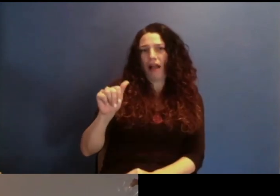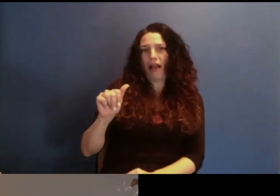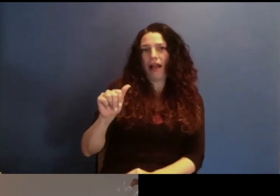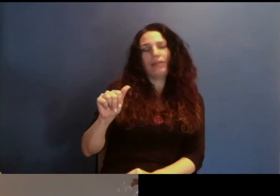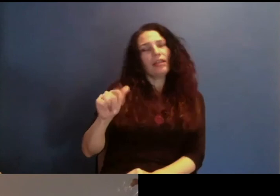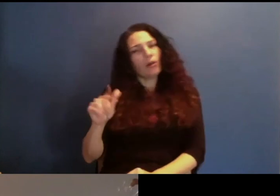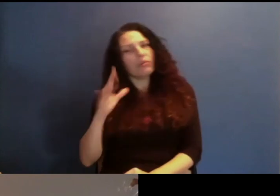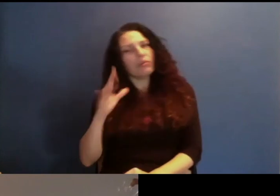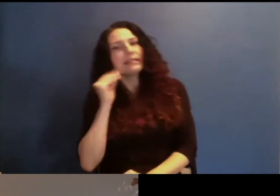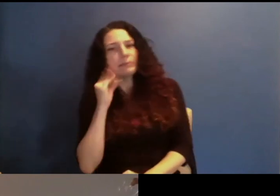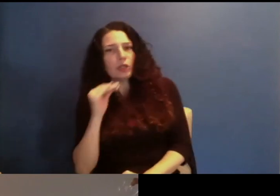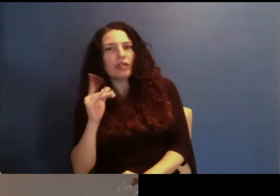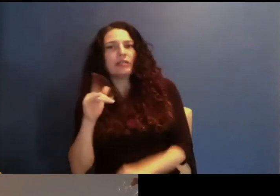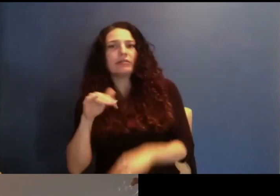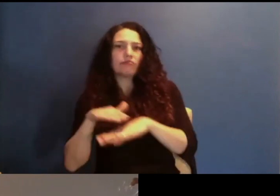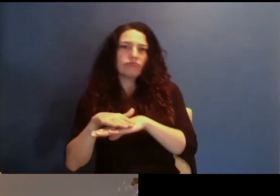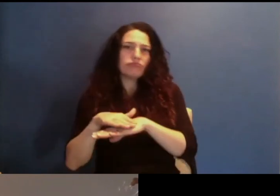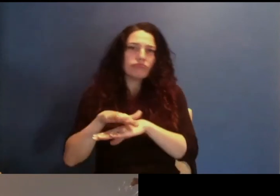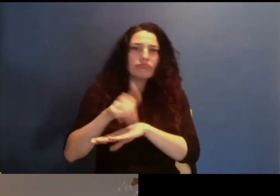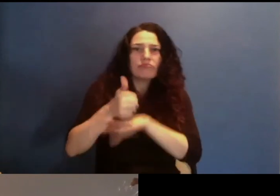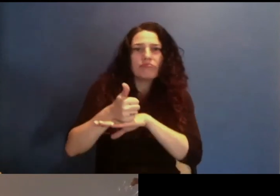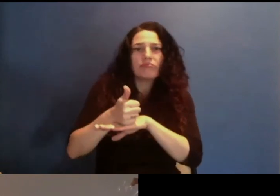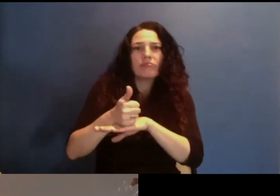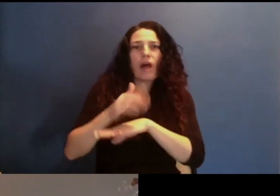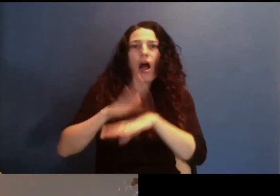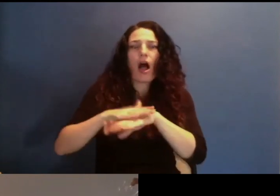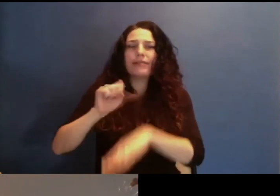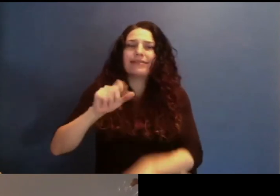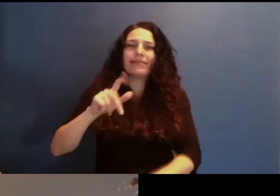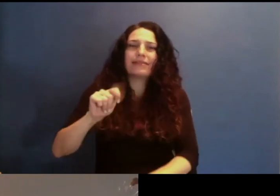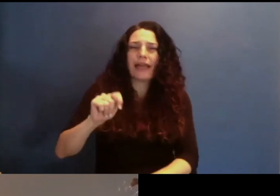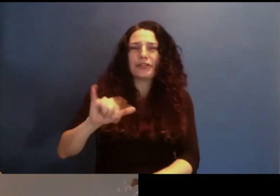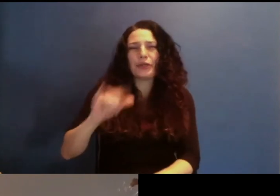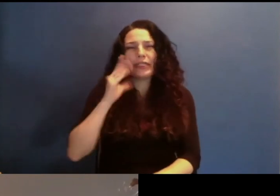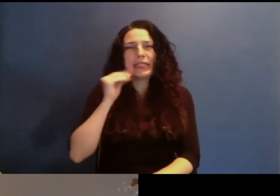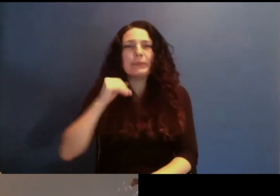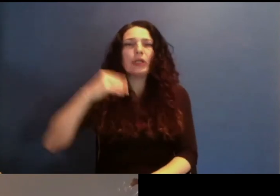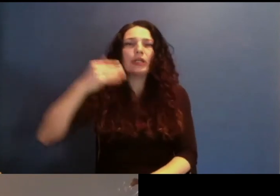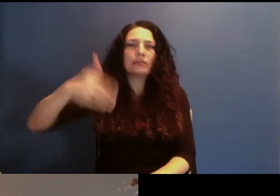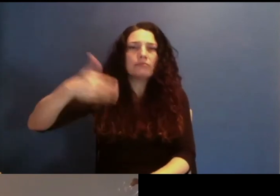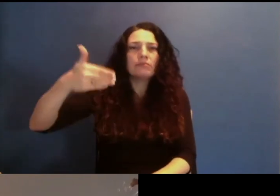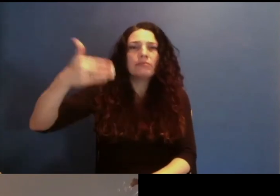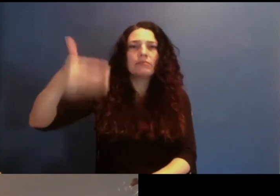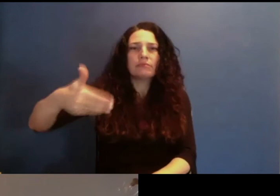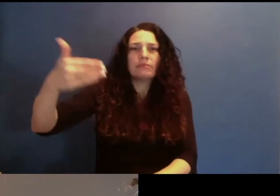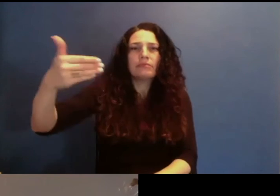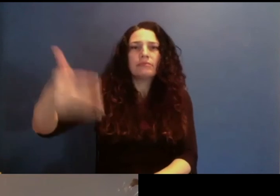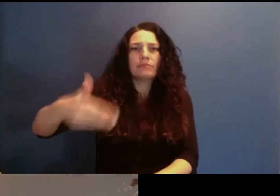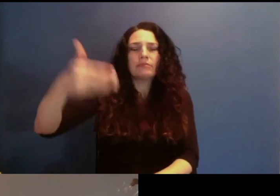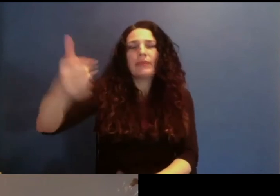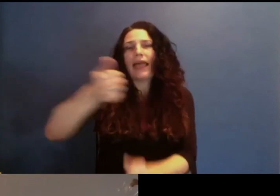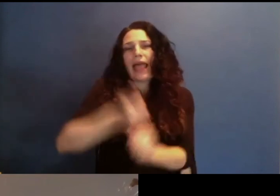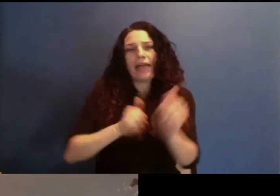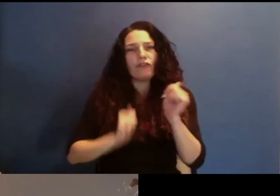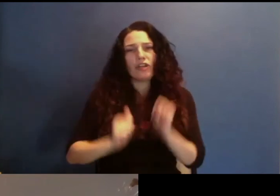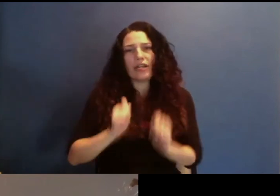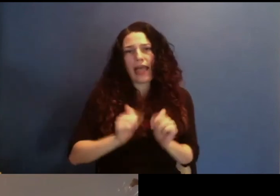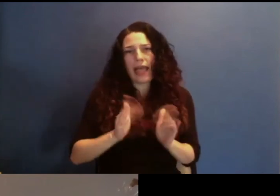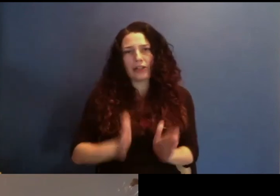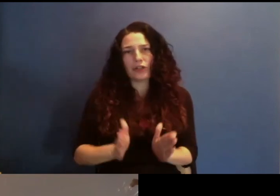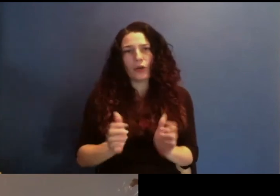getting all of that experience. So you kind of have that under your belt. And that's just something that every actor goes through, whether you have a disability or